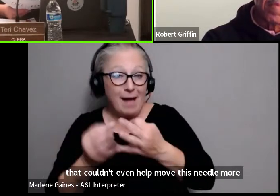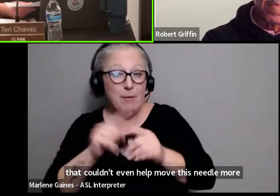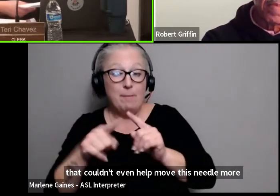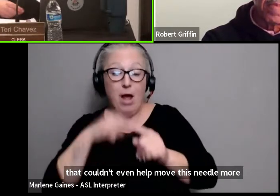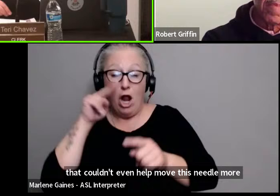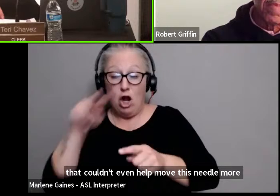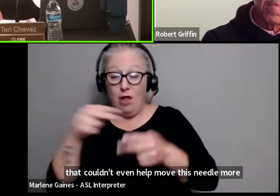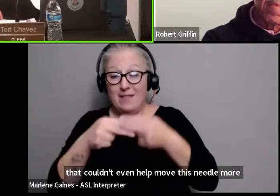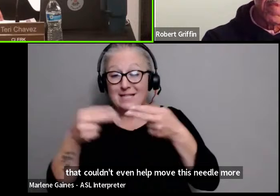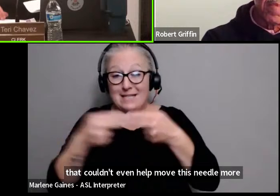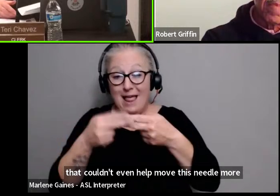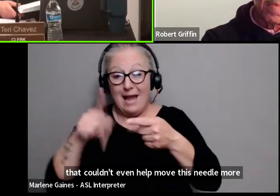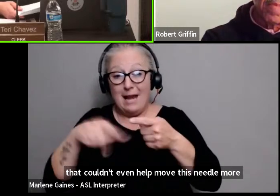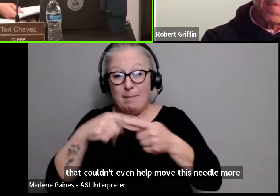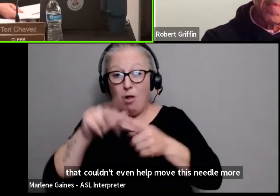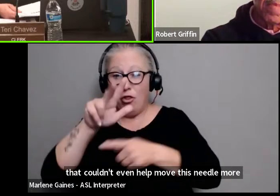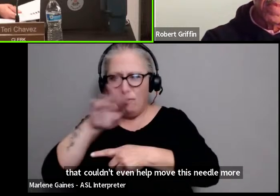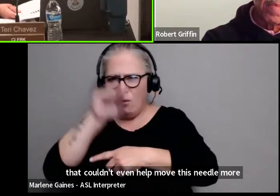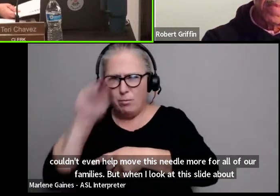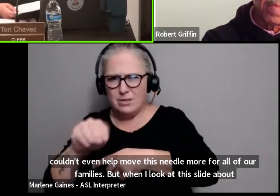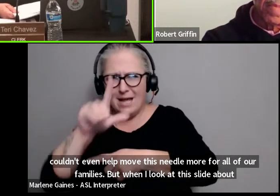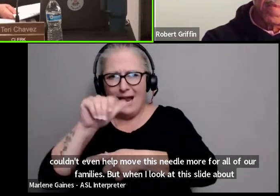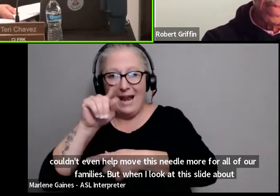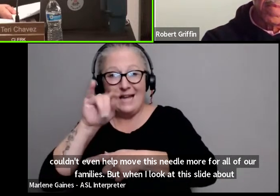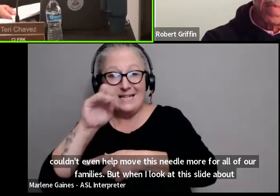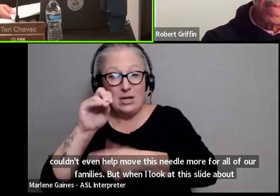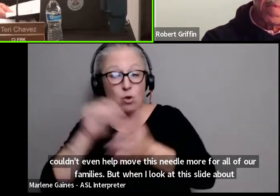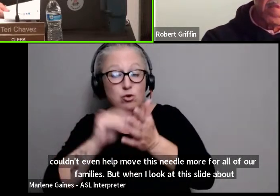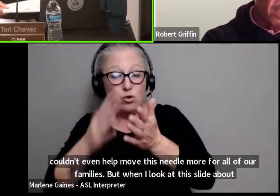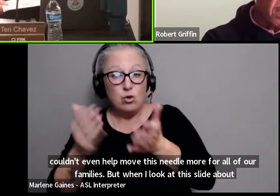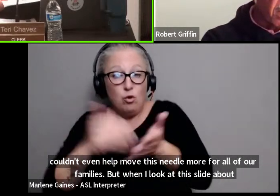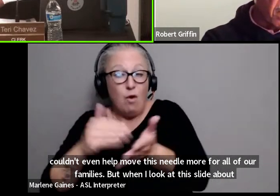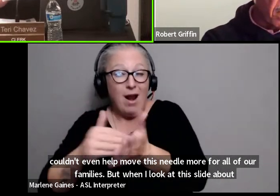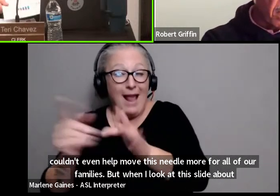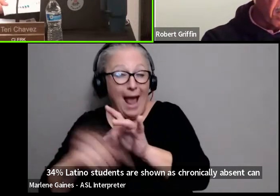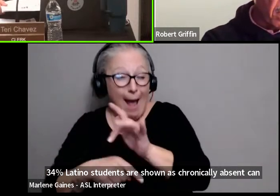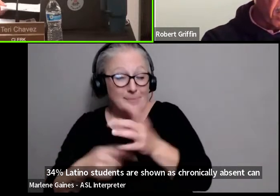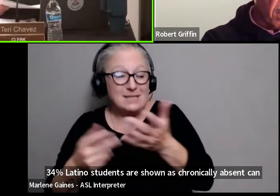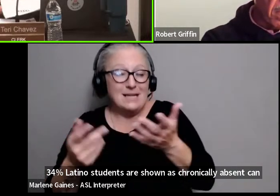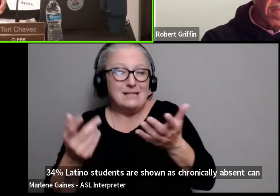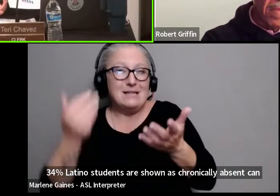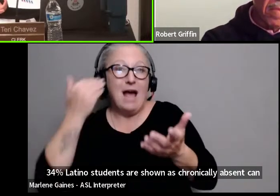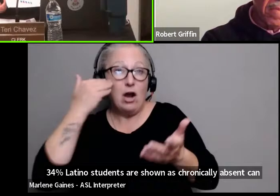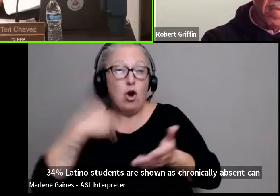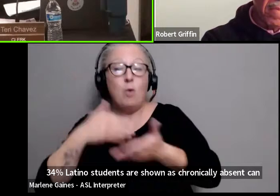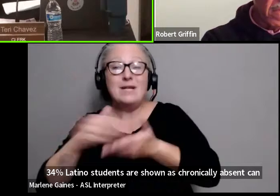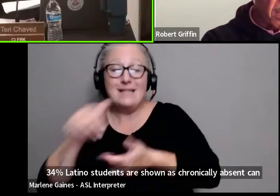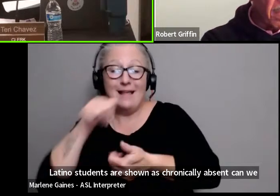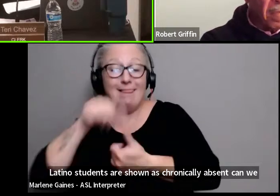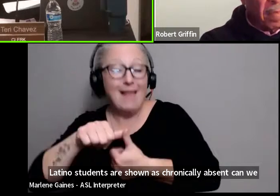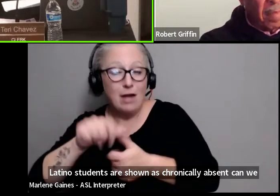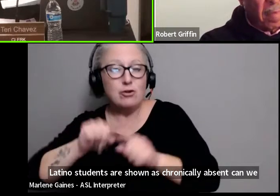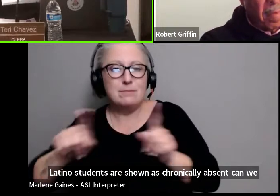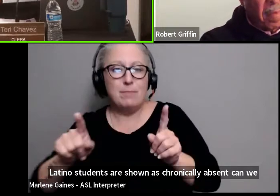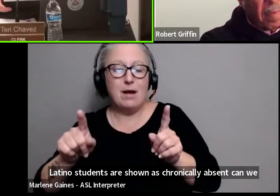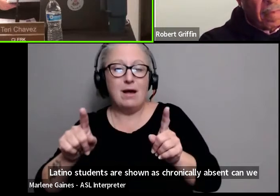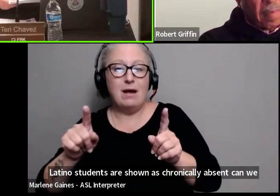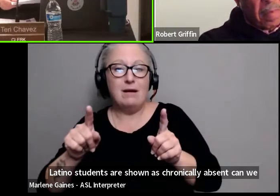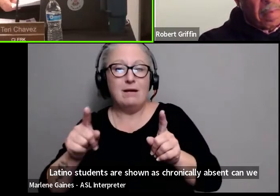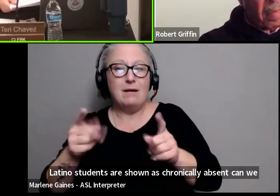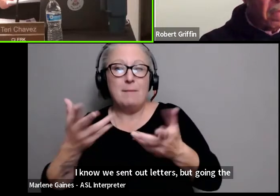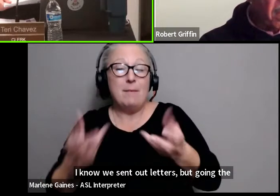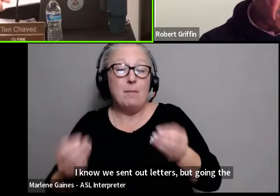about 34% Latino students are shown as chronically absent, I know we send out letters, but going the extra